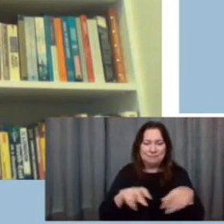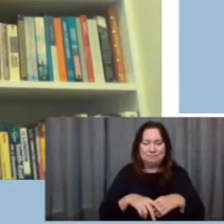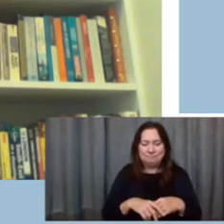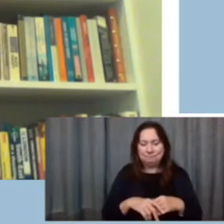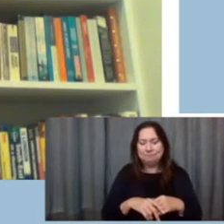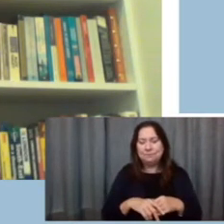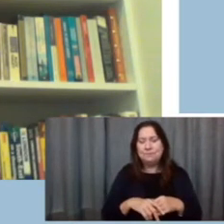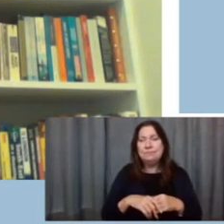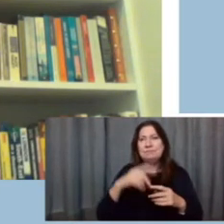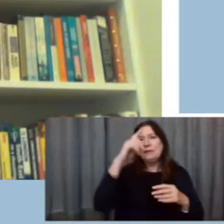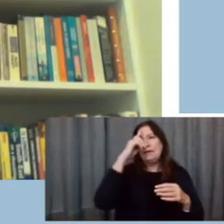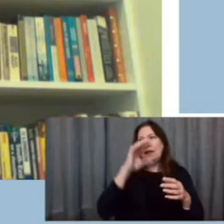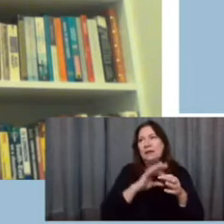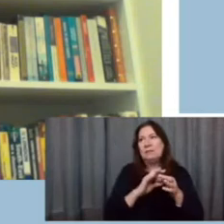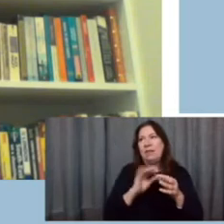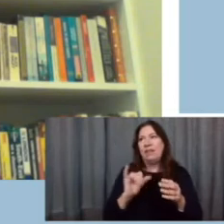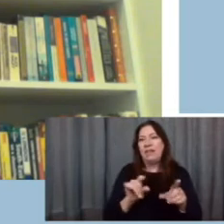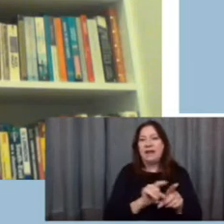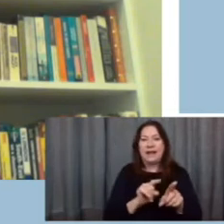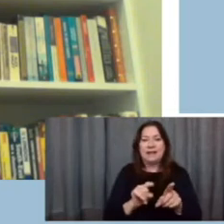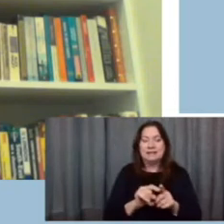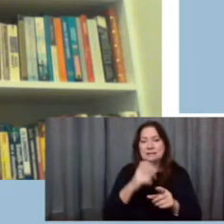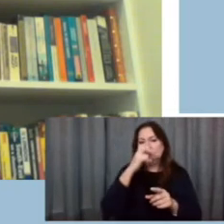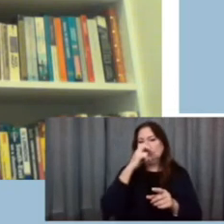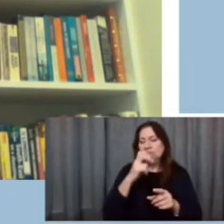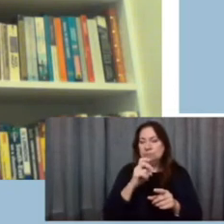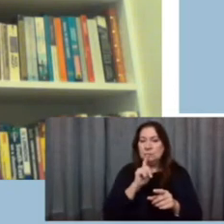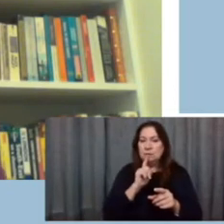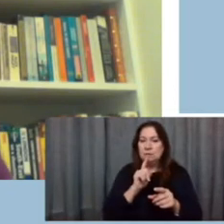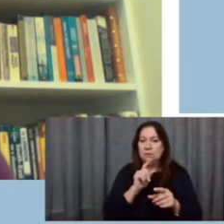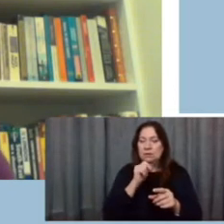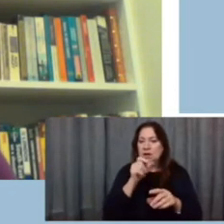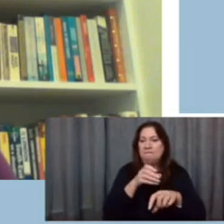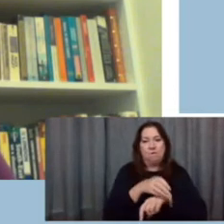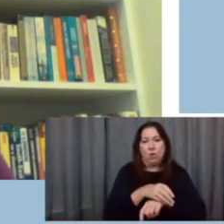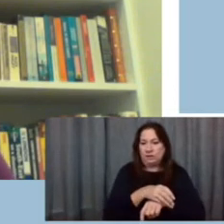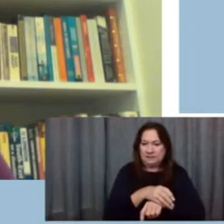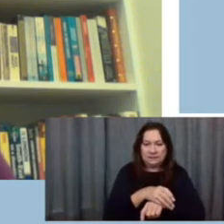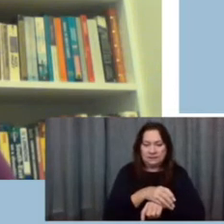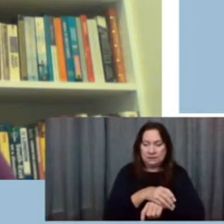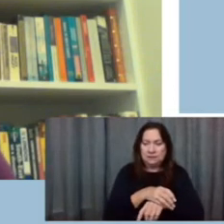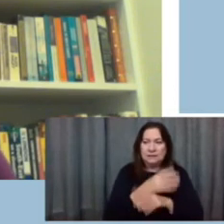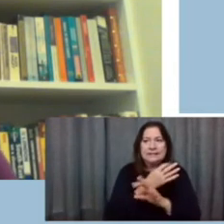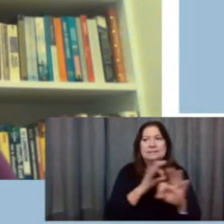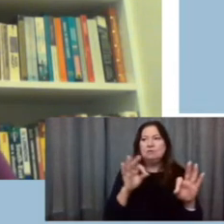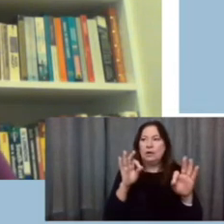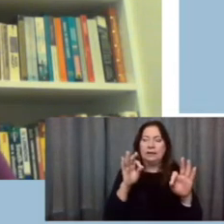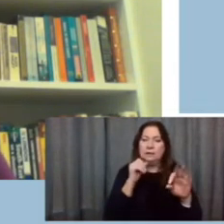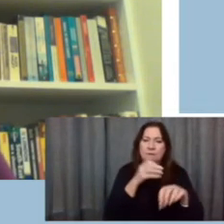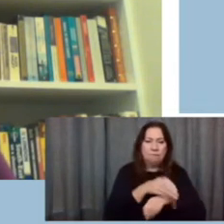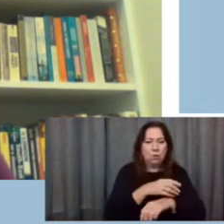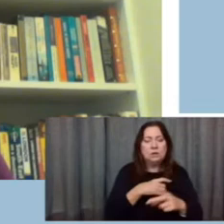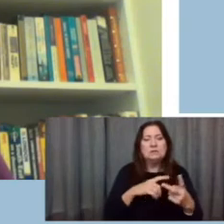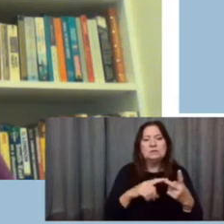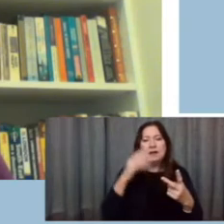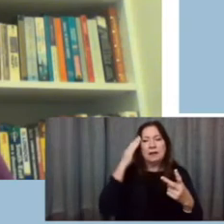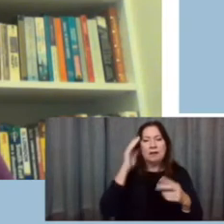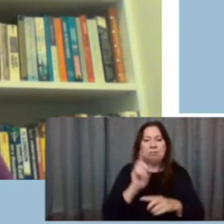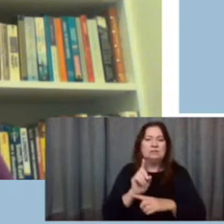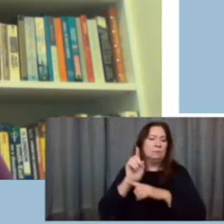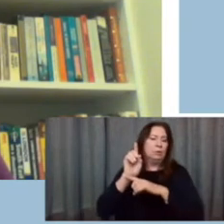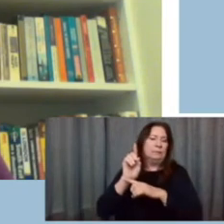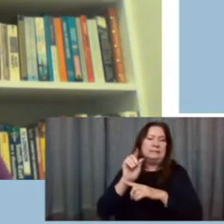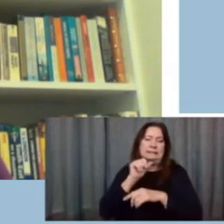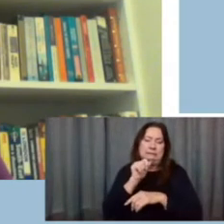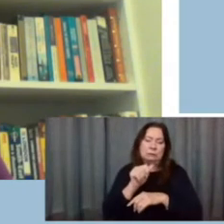thinking of that as a rigor that is truly free of force, right? A rigor that is free of knowledge supremacy,